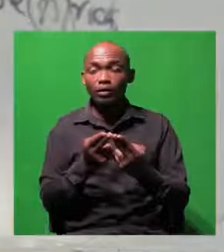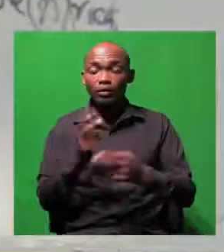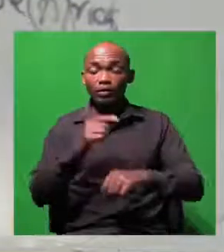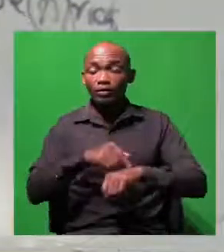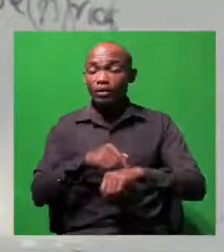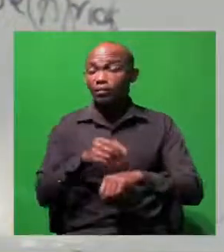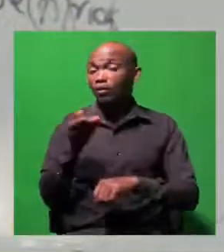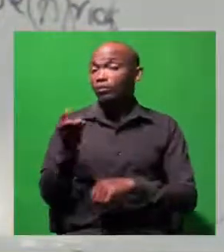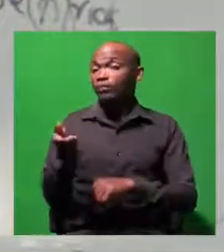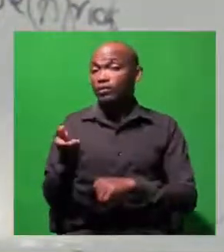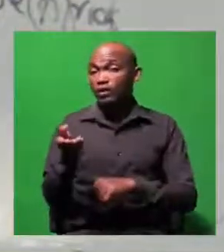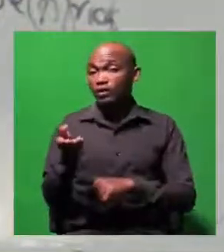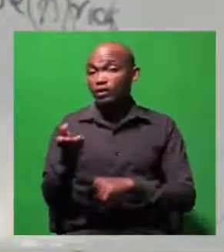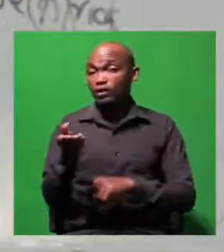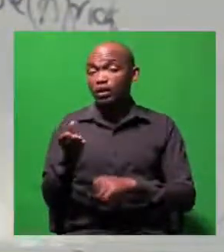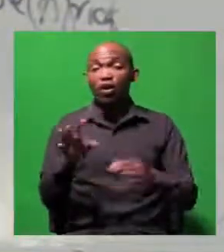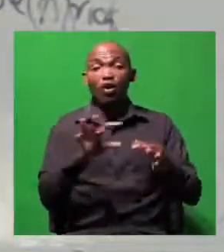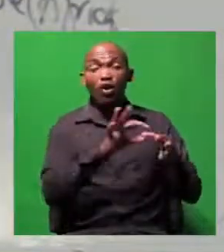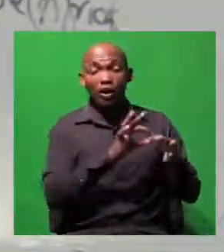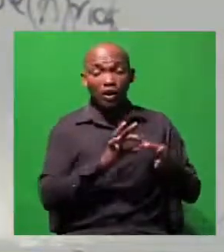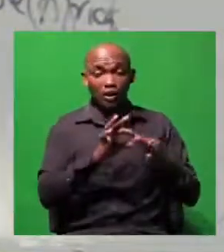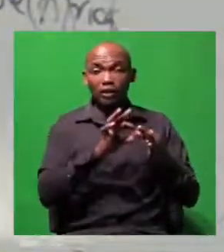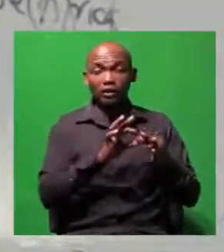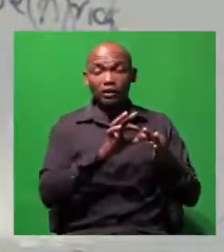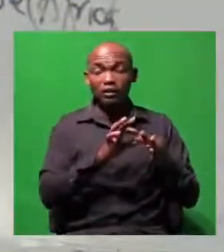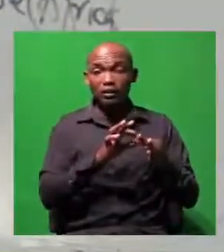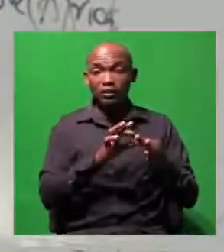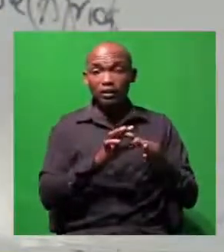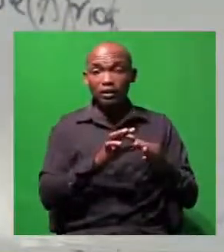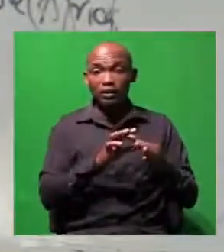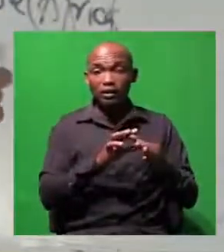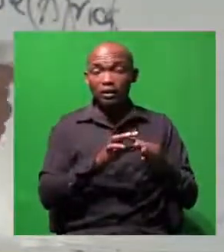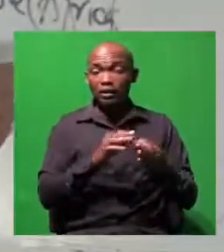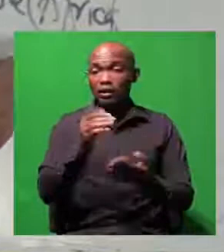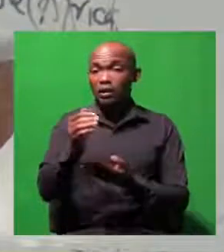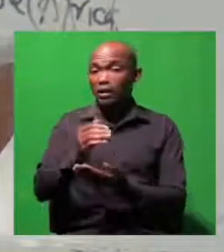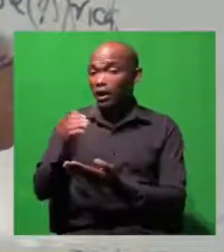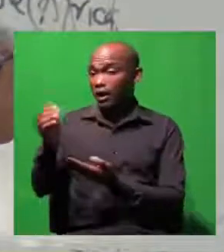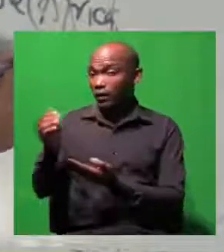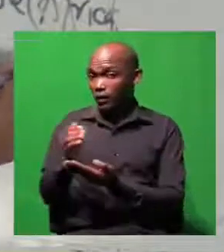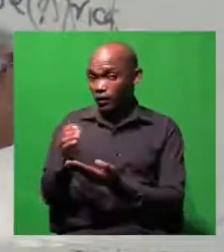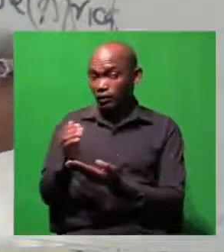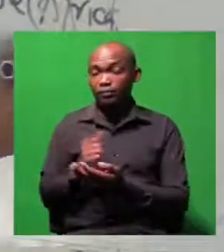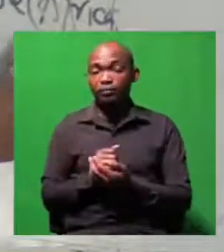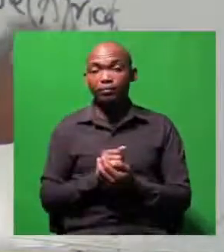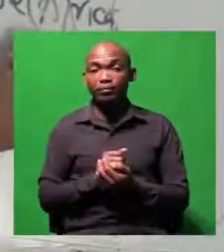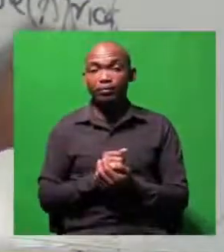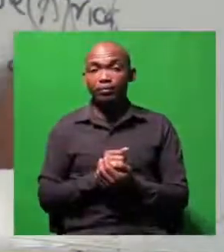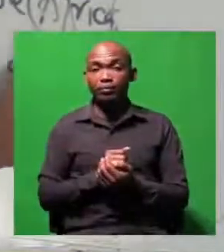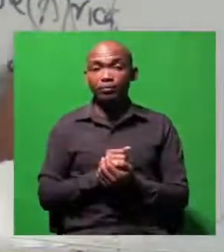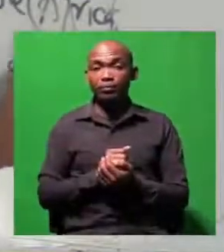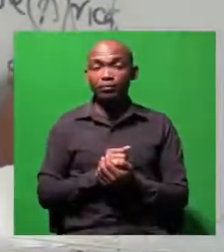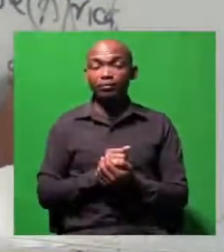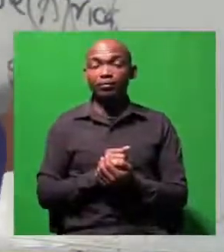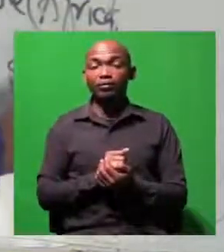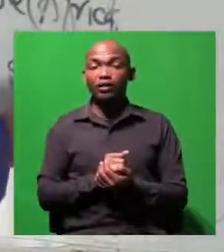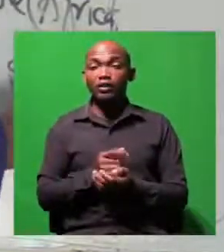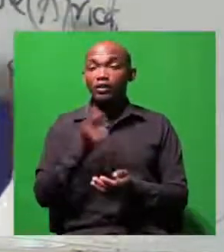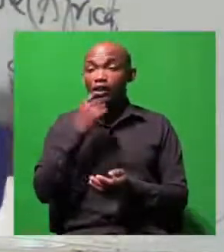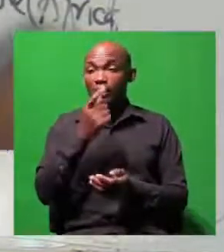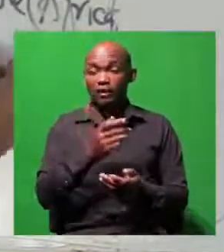people in this mode of production or in this social organization gathered,